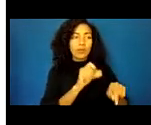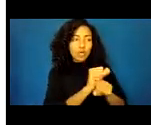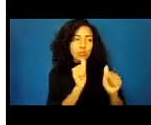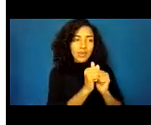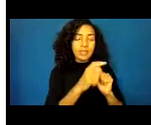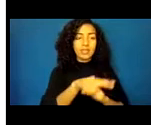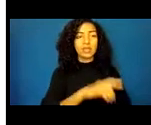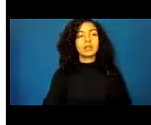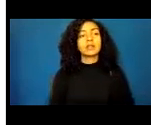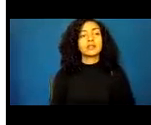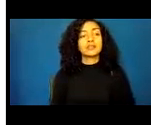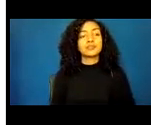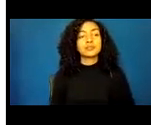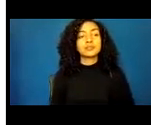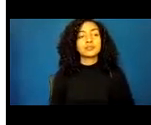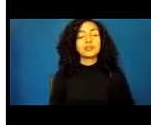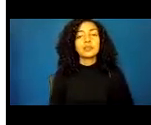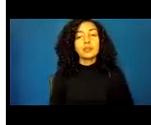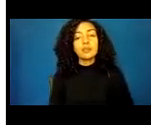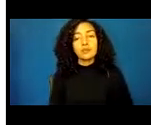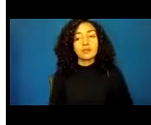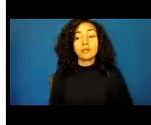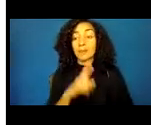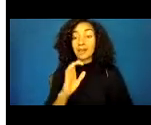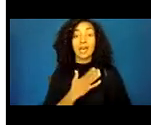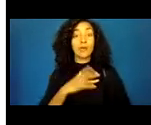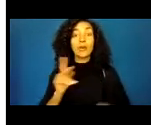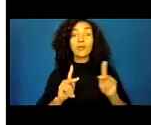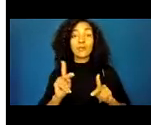Things like, and because our people are so spiritual,